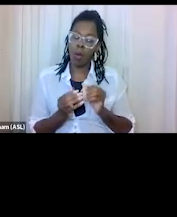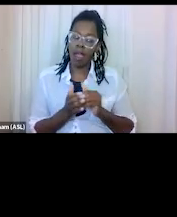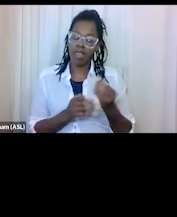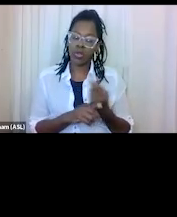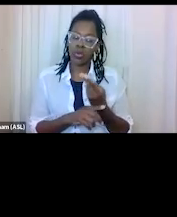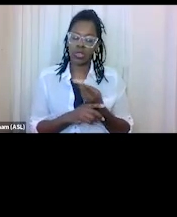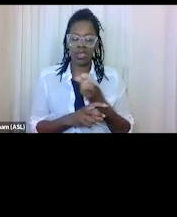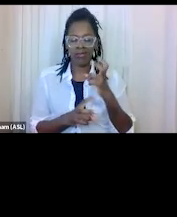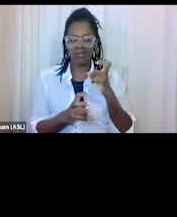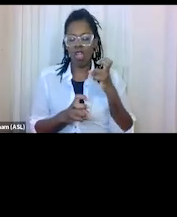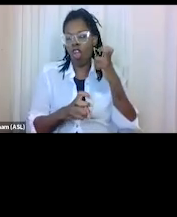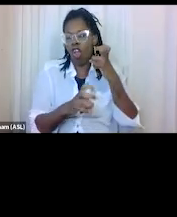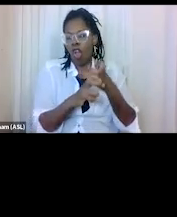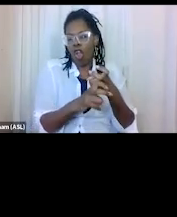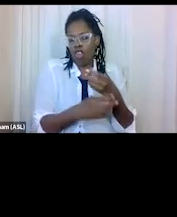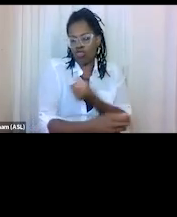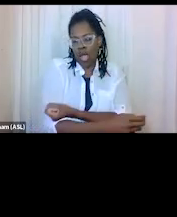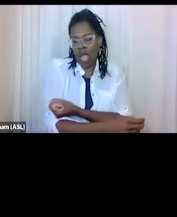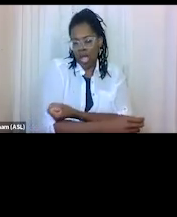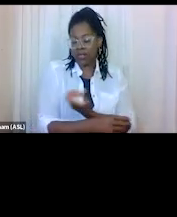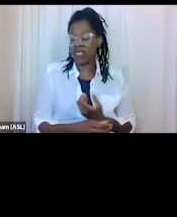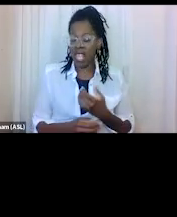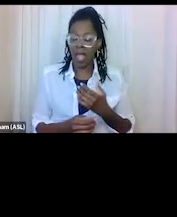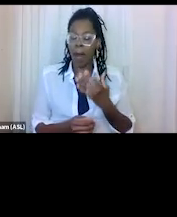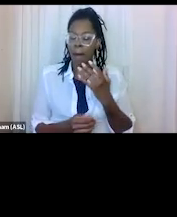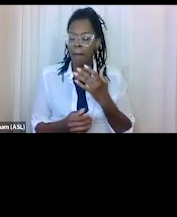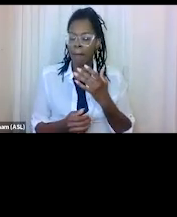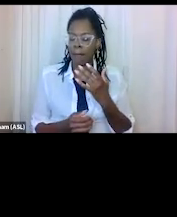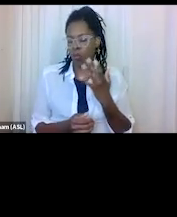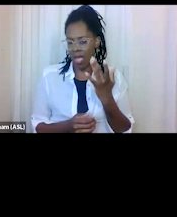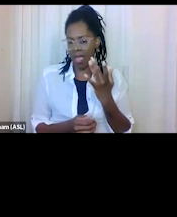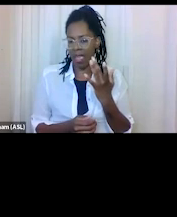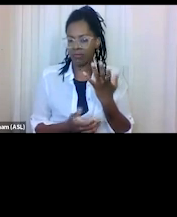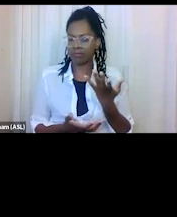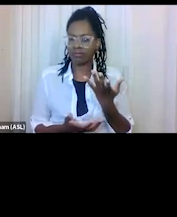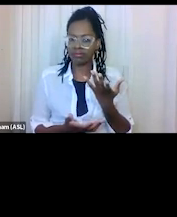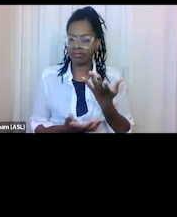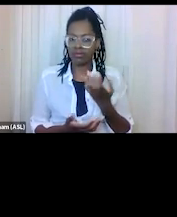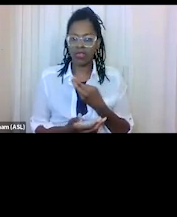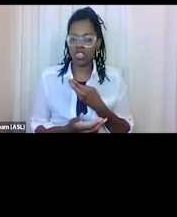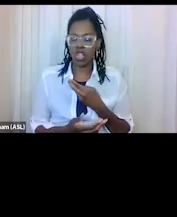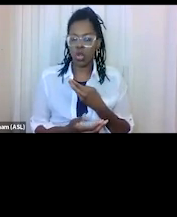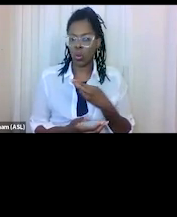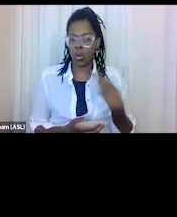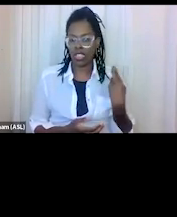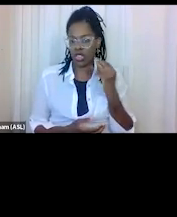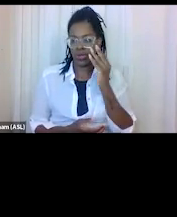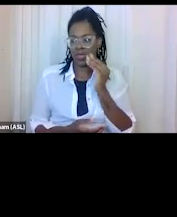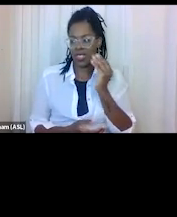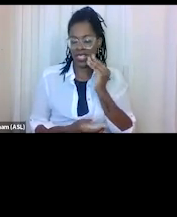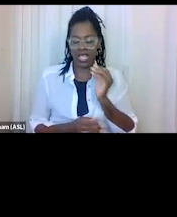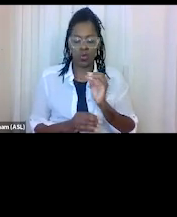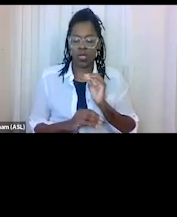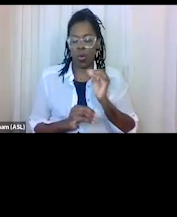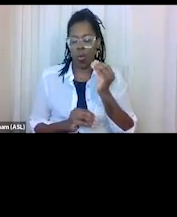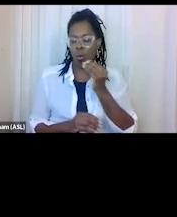young adults experiencing homelessness. Again, mostly driven by the overall domain of risk that you experience when you're unhoused, and